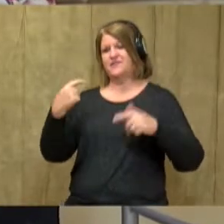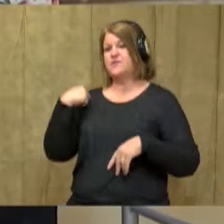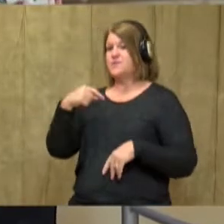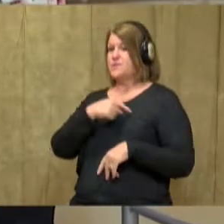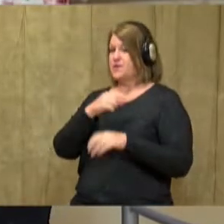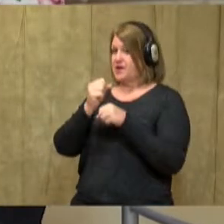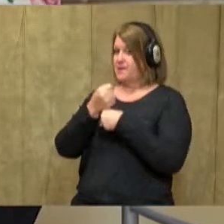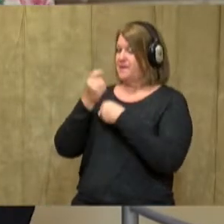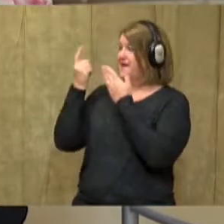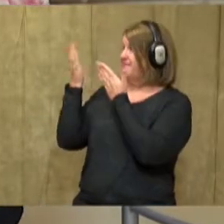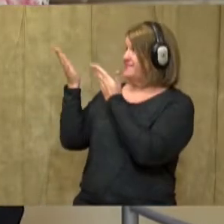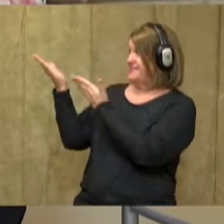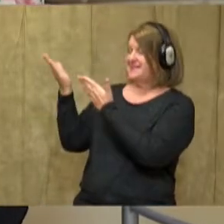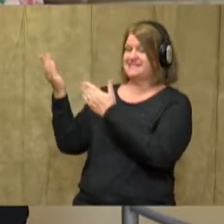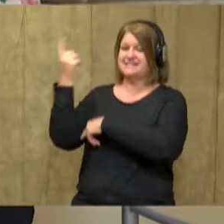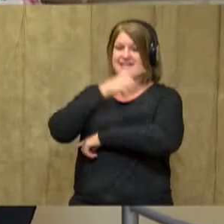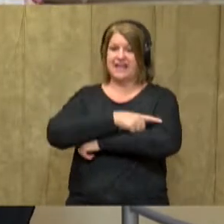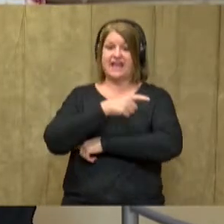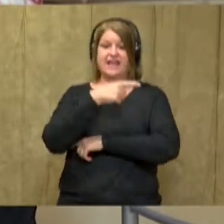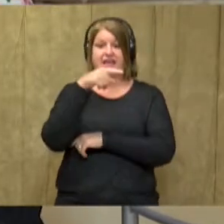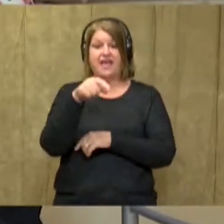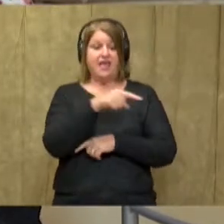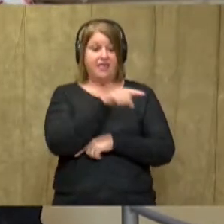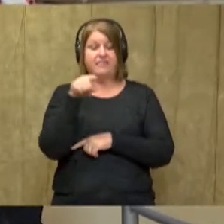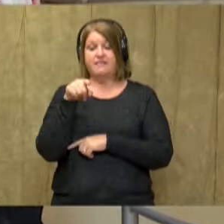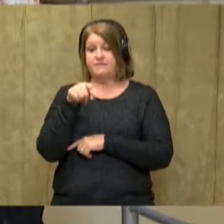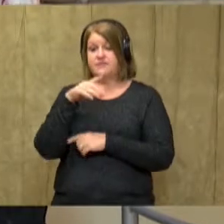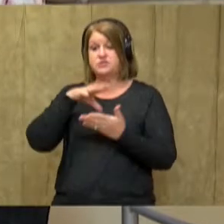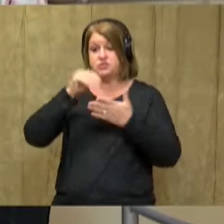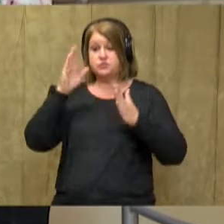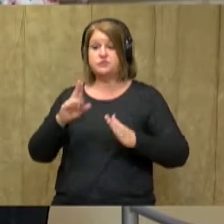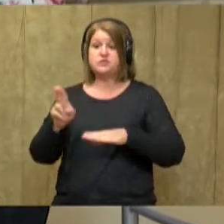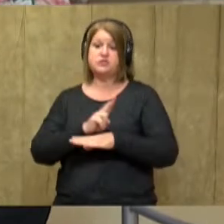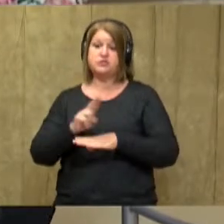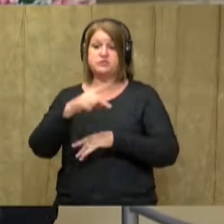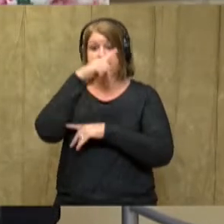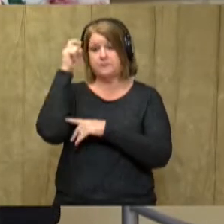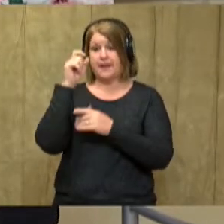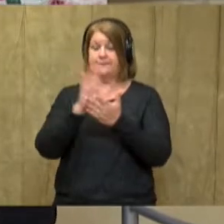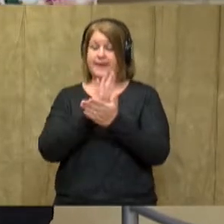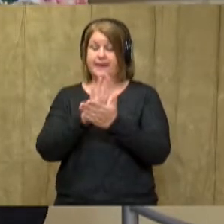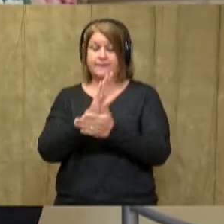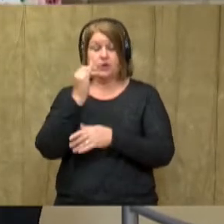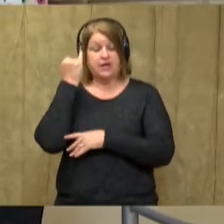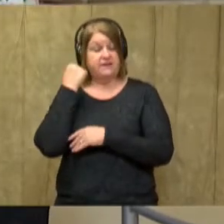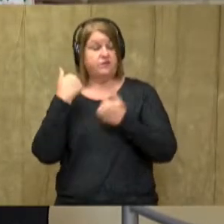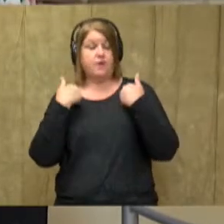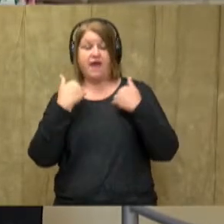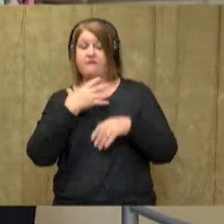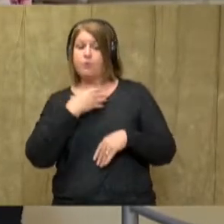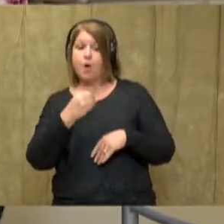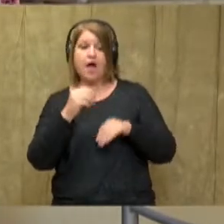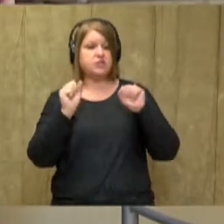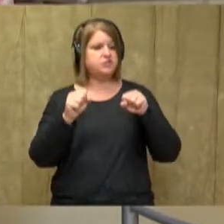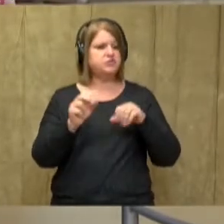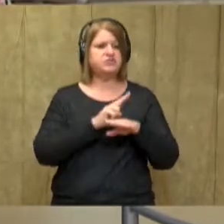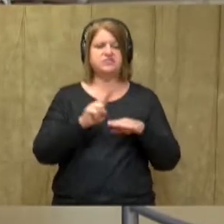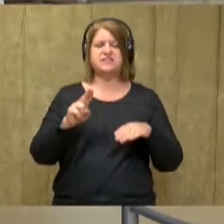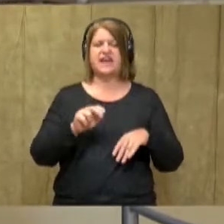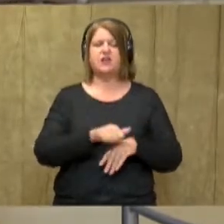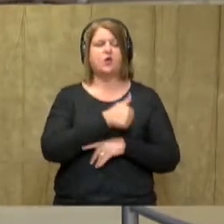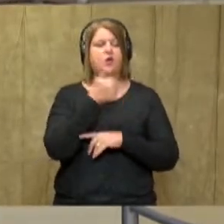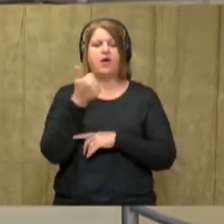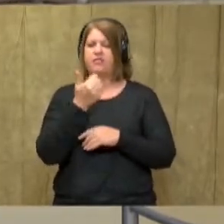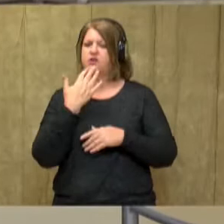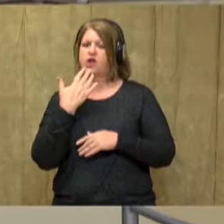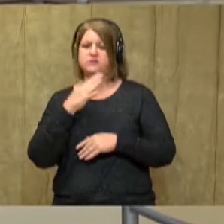make today. They used a black sheet of paper. We're going to use white. But if you have black and you want to use that, you can, or any other colors. All right, so